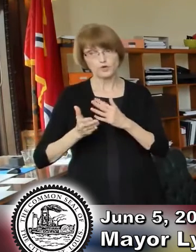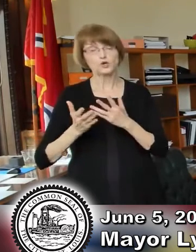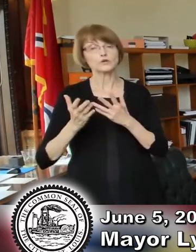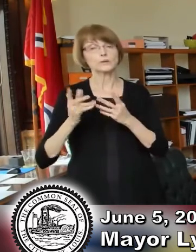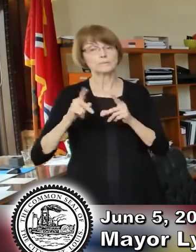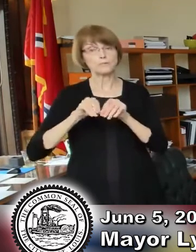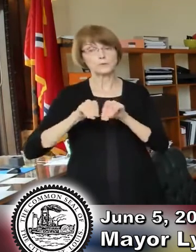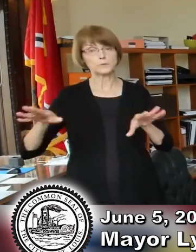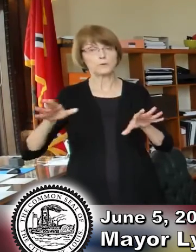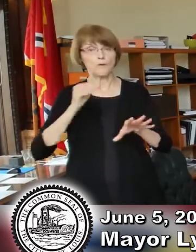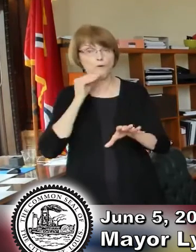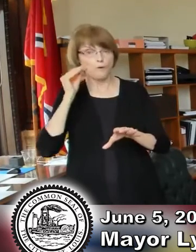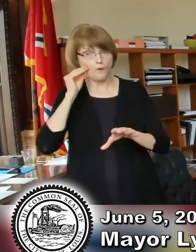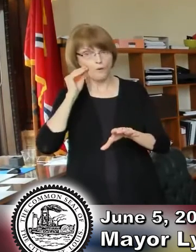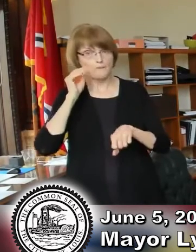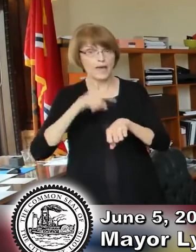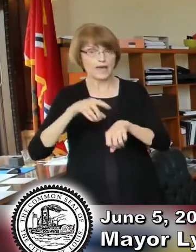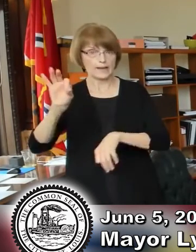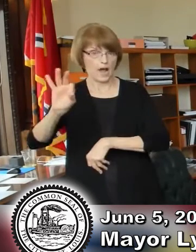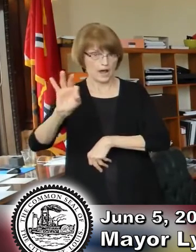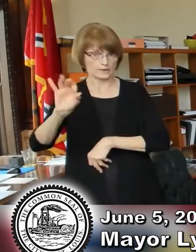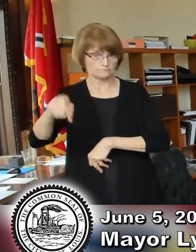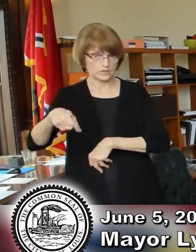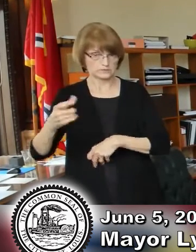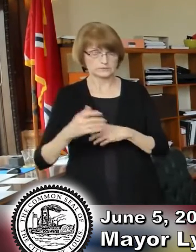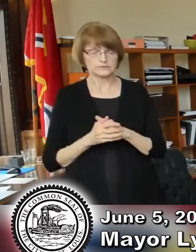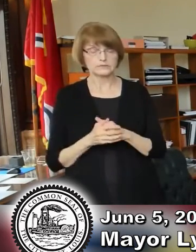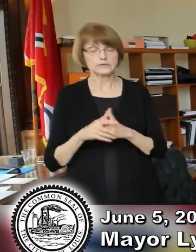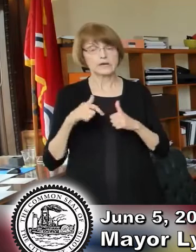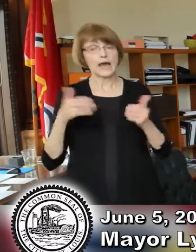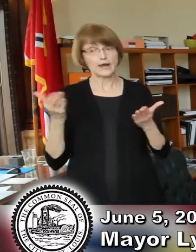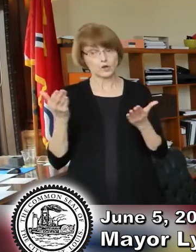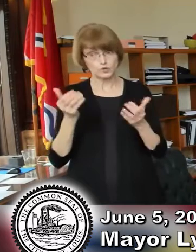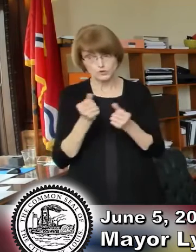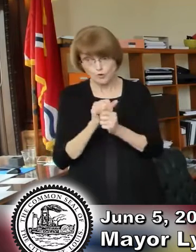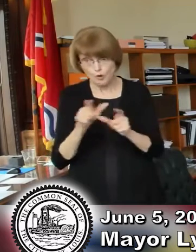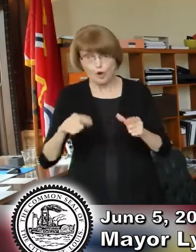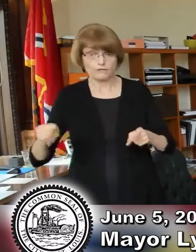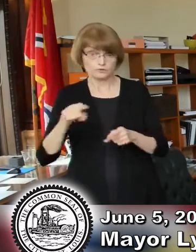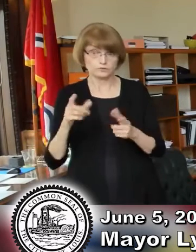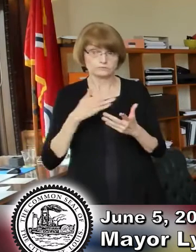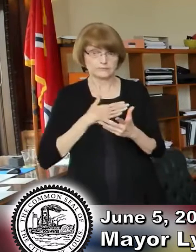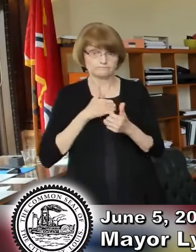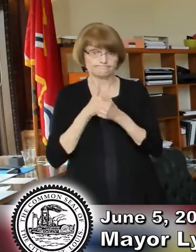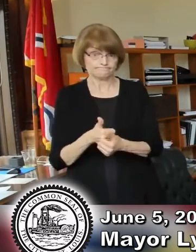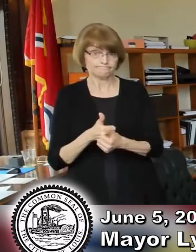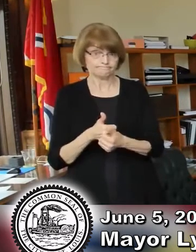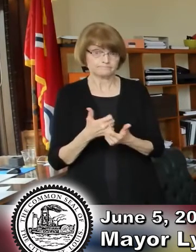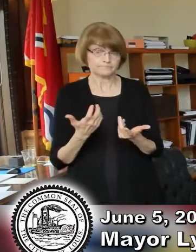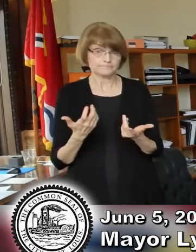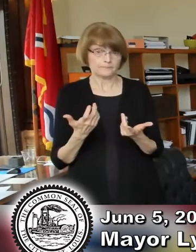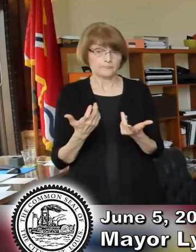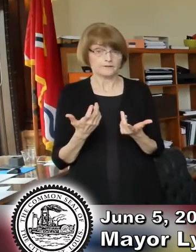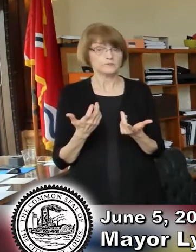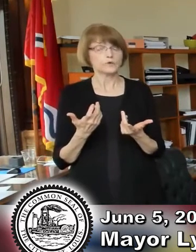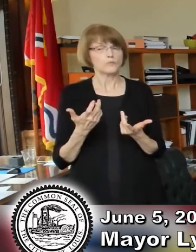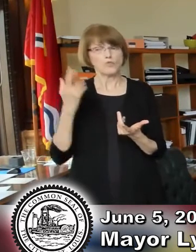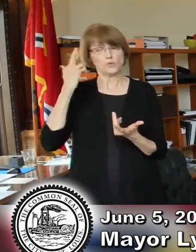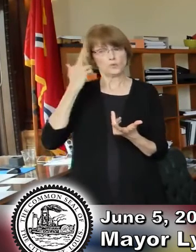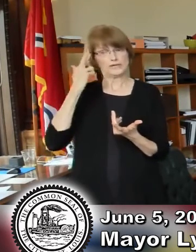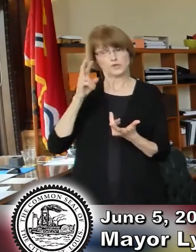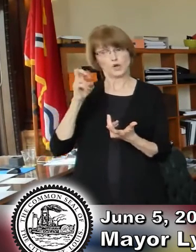by 9. And so I would just encourage everybody, and it's really for